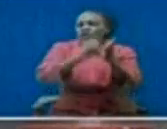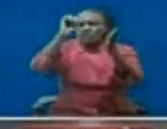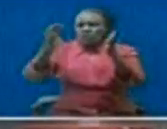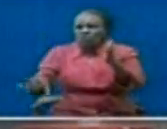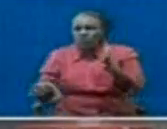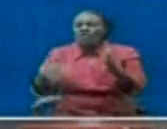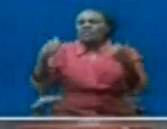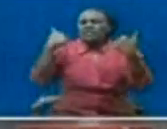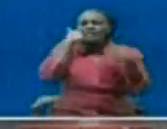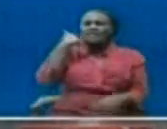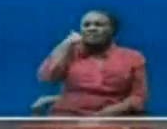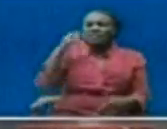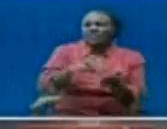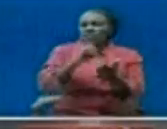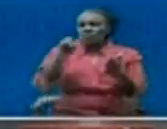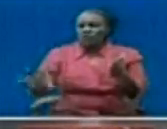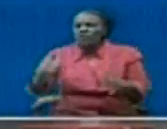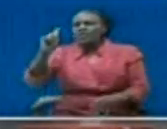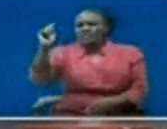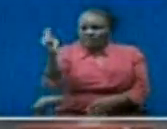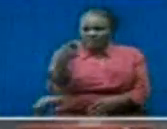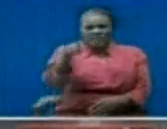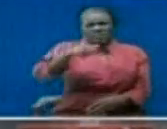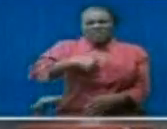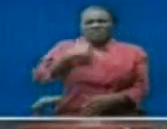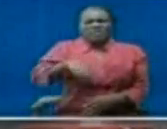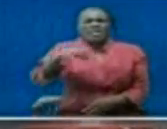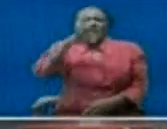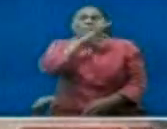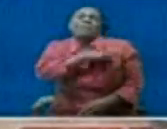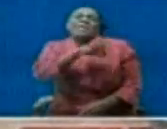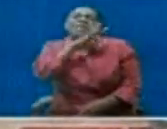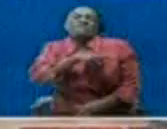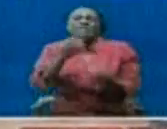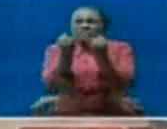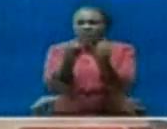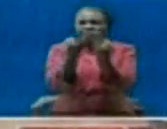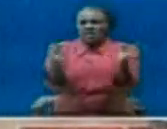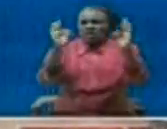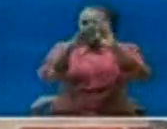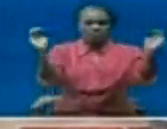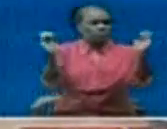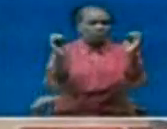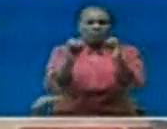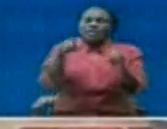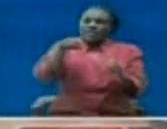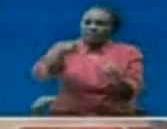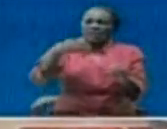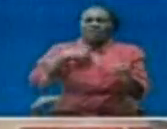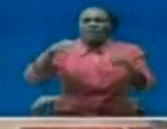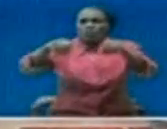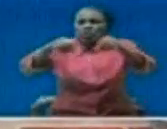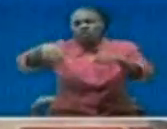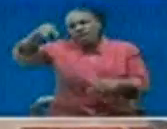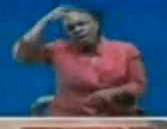fight disease, to fight poverty. Kenyans, they don't feel the matunda ya uhuru after 50 years. Kenyans don't have access to quality education